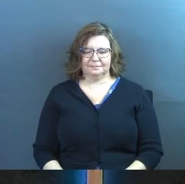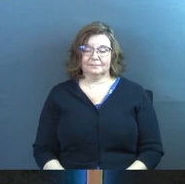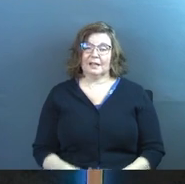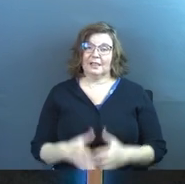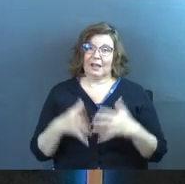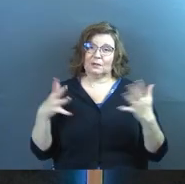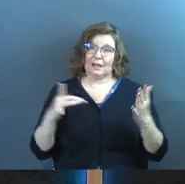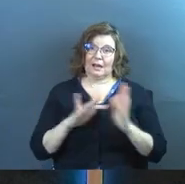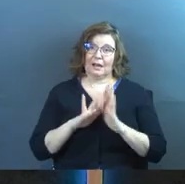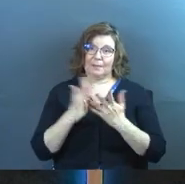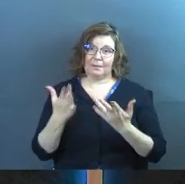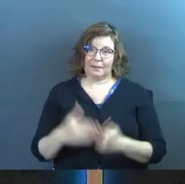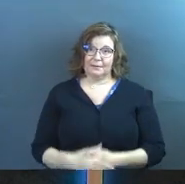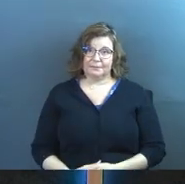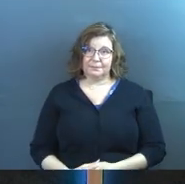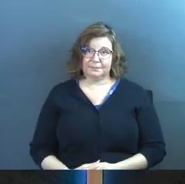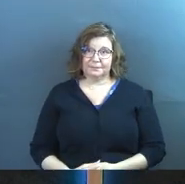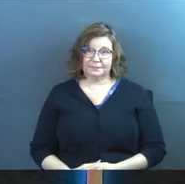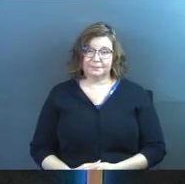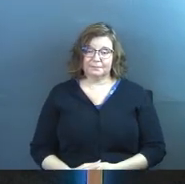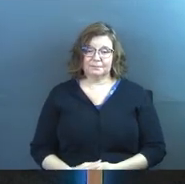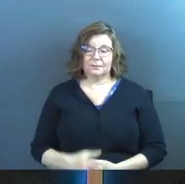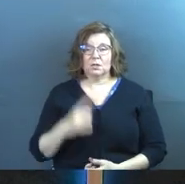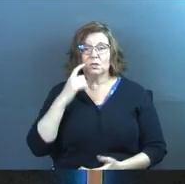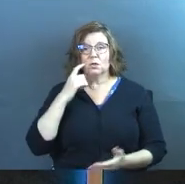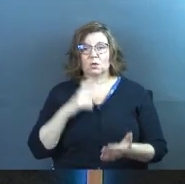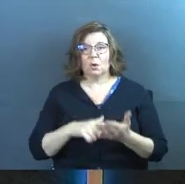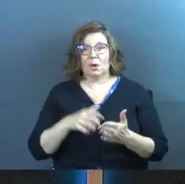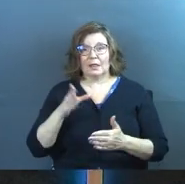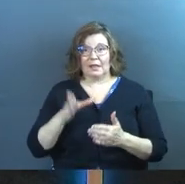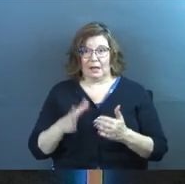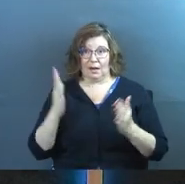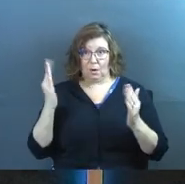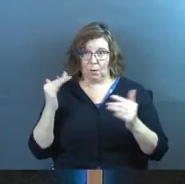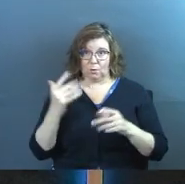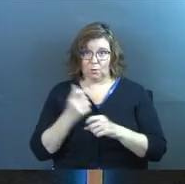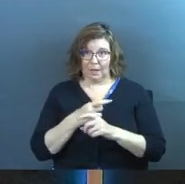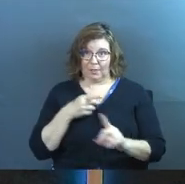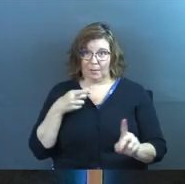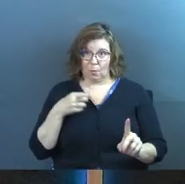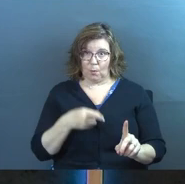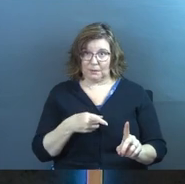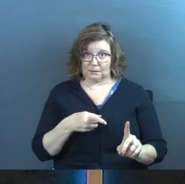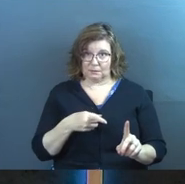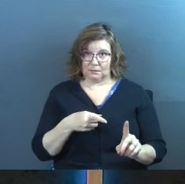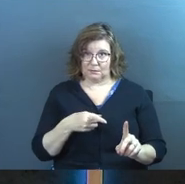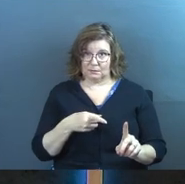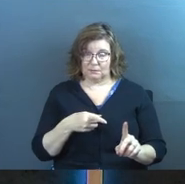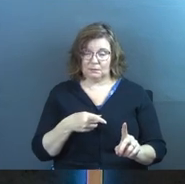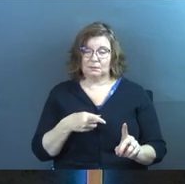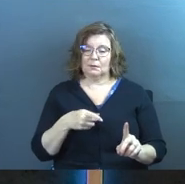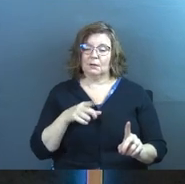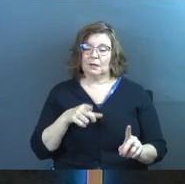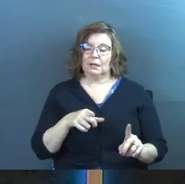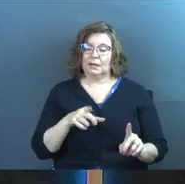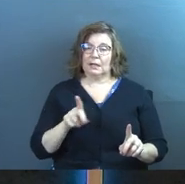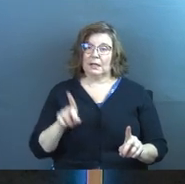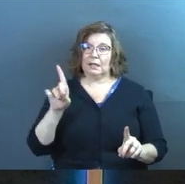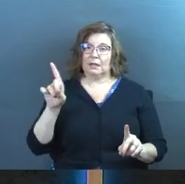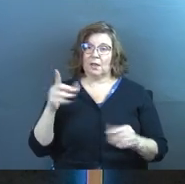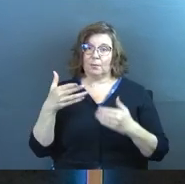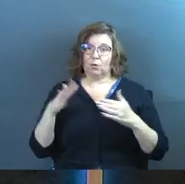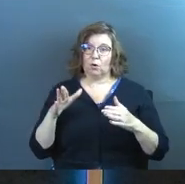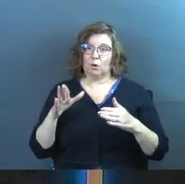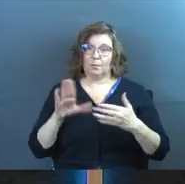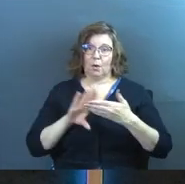That was a lot of Bible. Did you notice there at the end? I hope you got that point. In there in the upper room, he